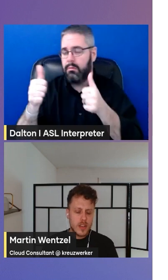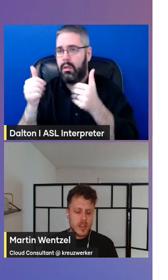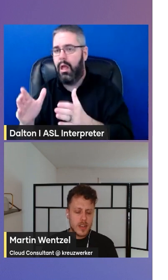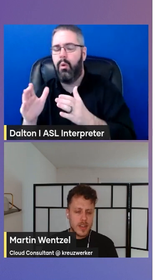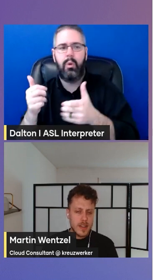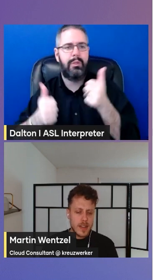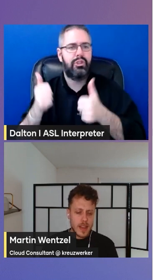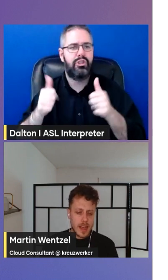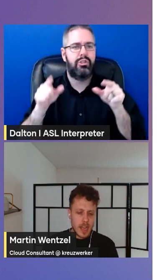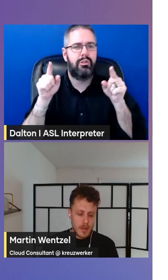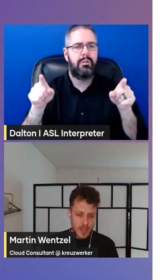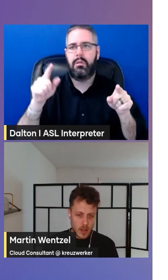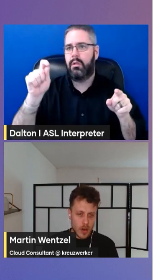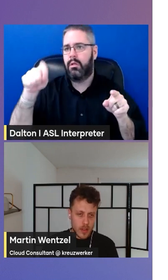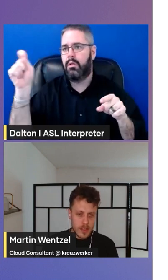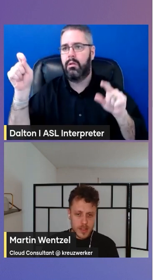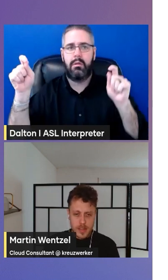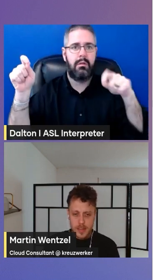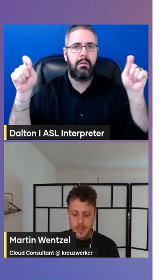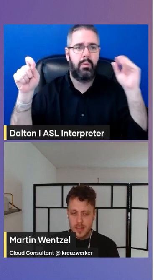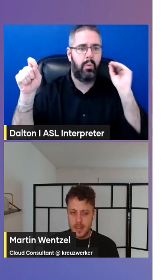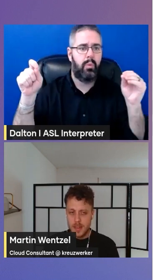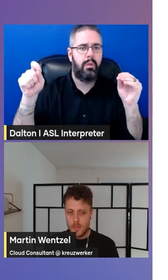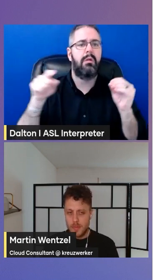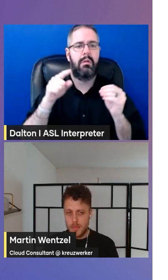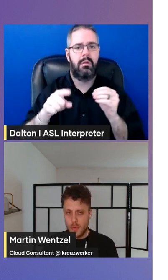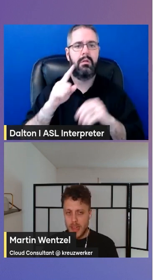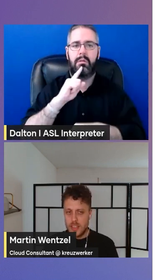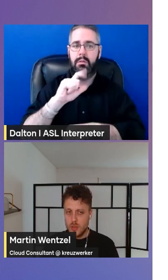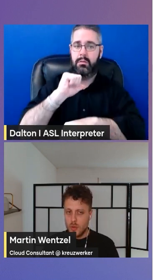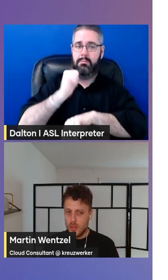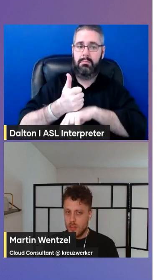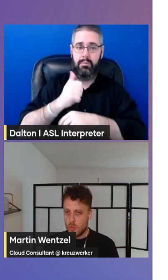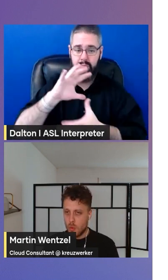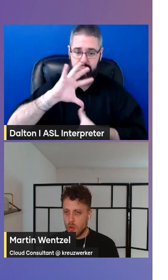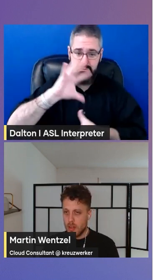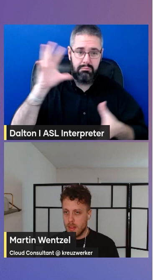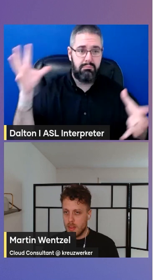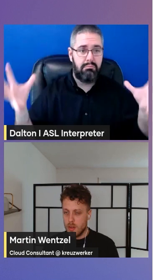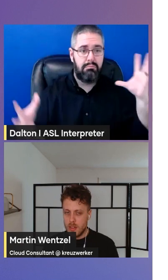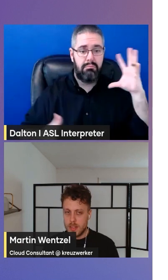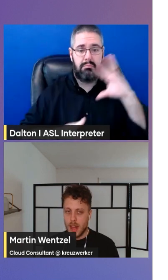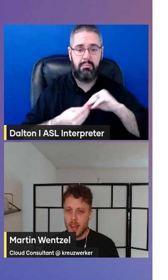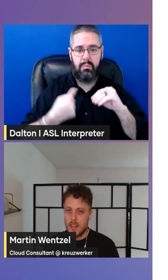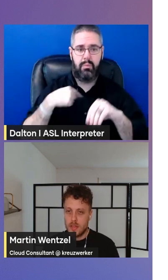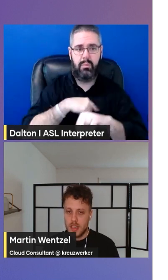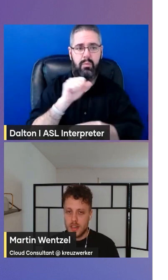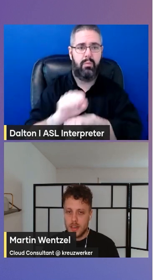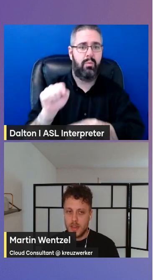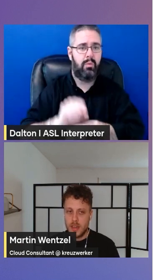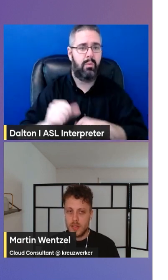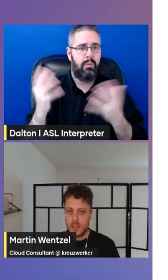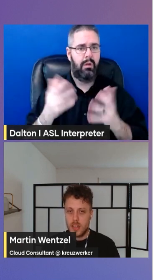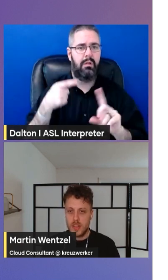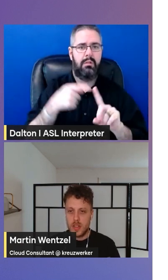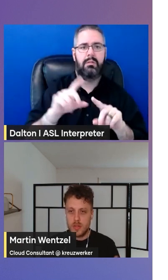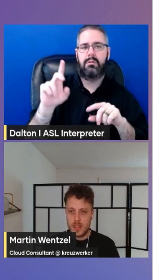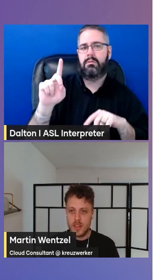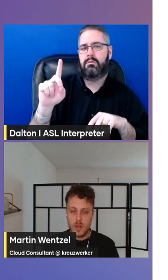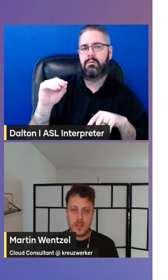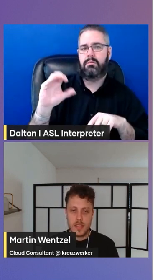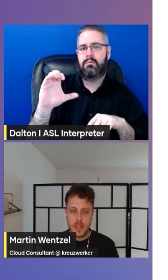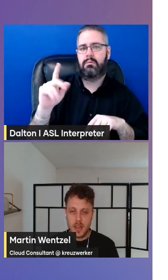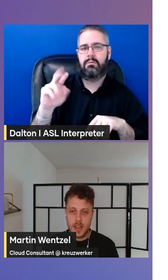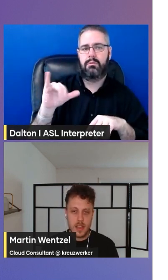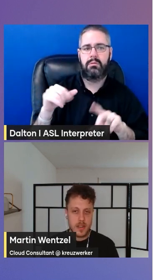weird. In implementing all this, we're actually doing the work the Docker CLI has already done, because when you're using